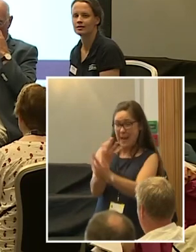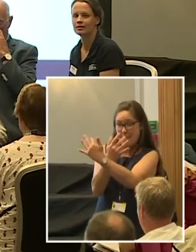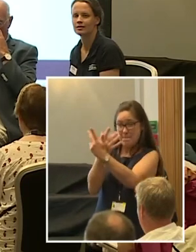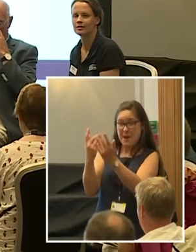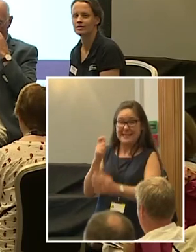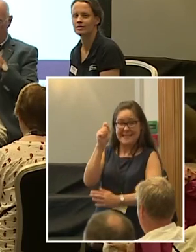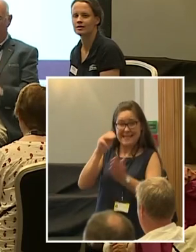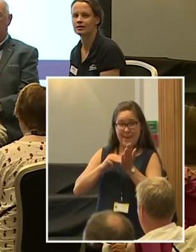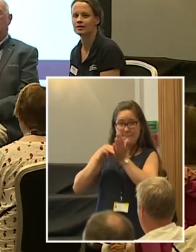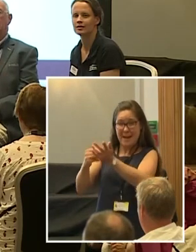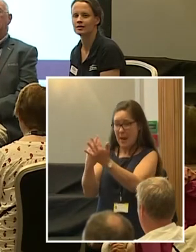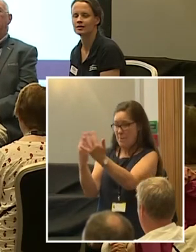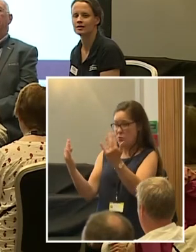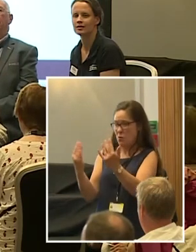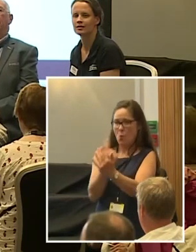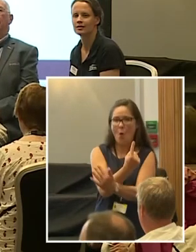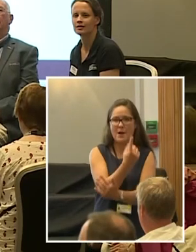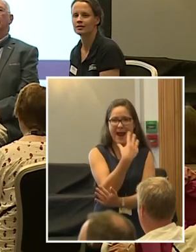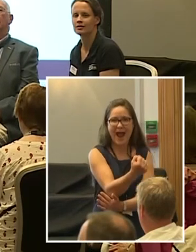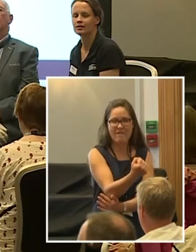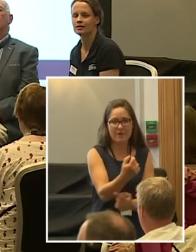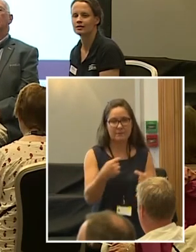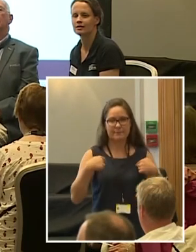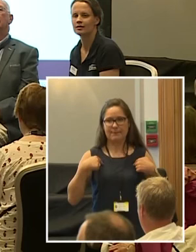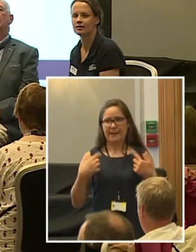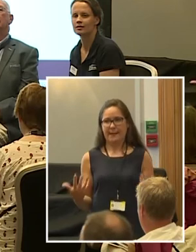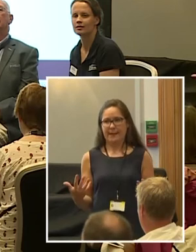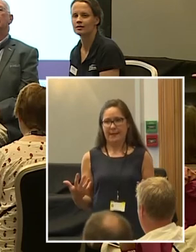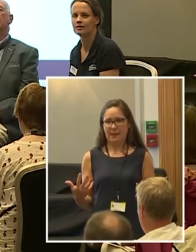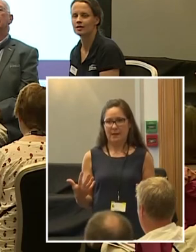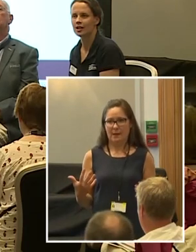in Birmingham hasn't even got any information on all three together.